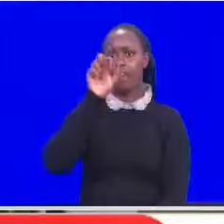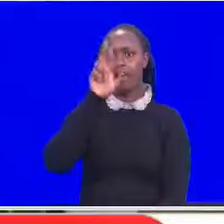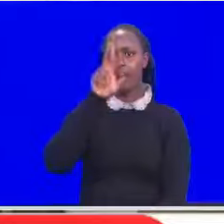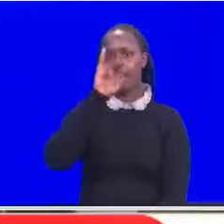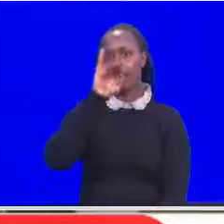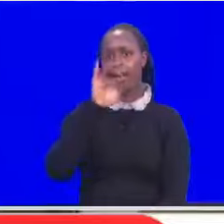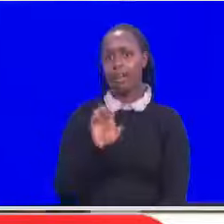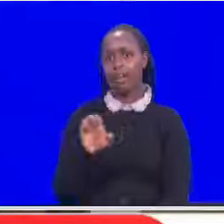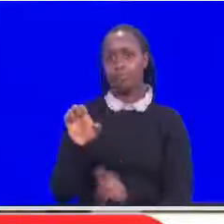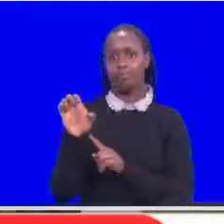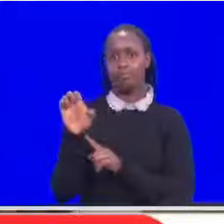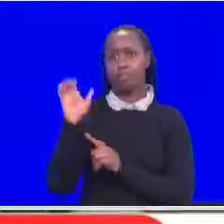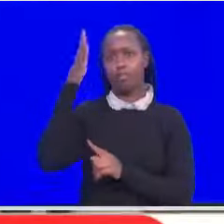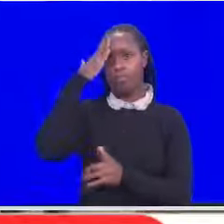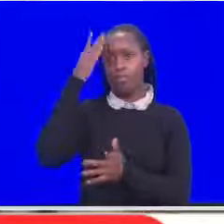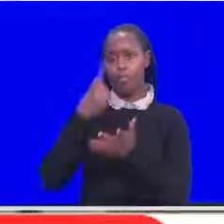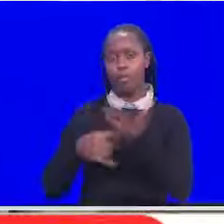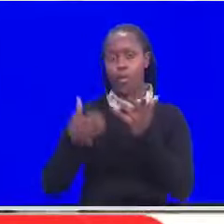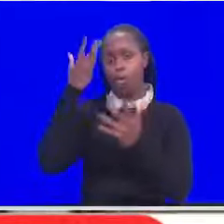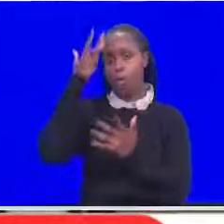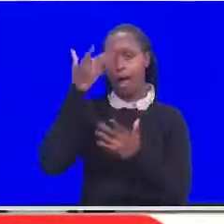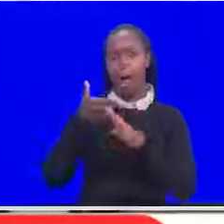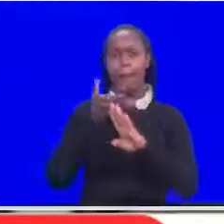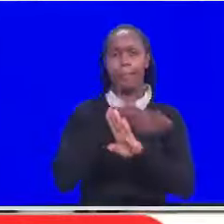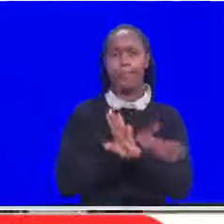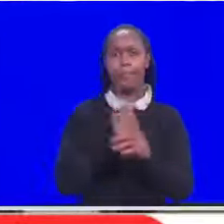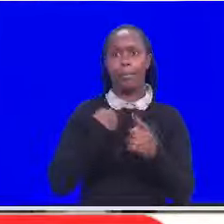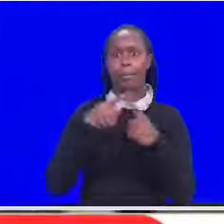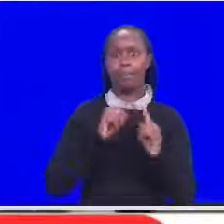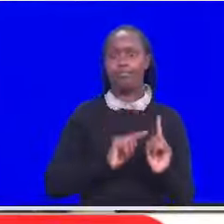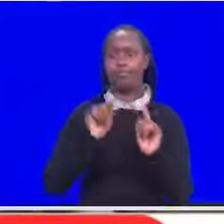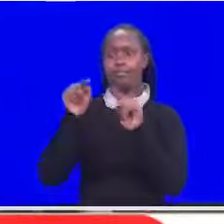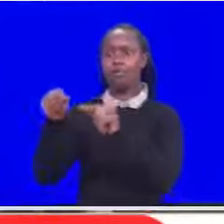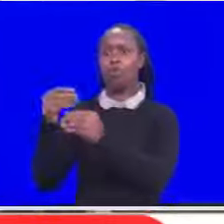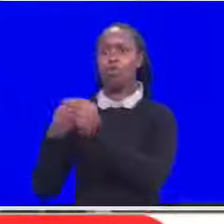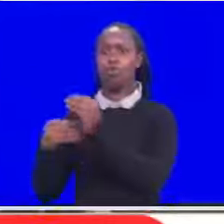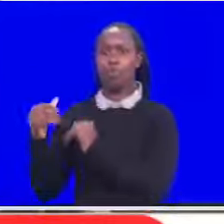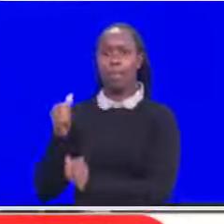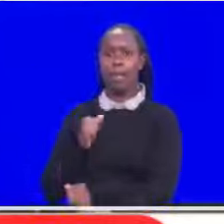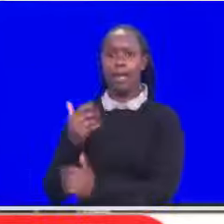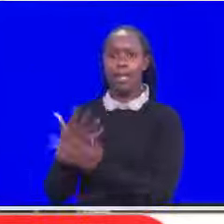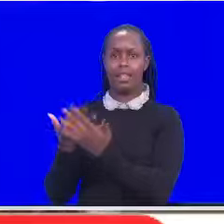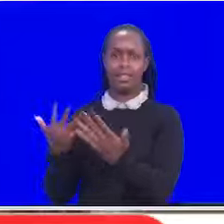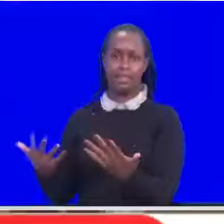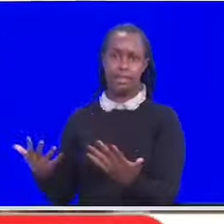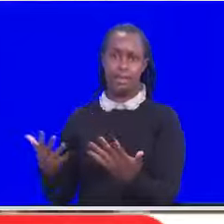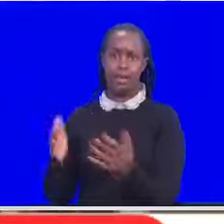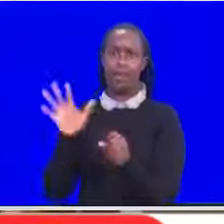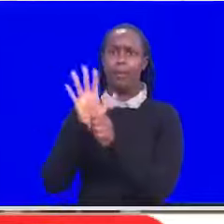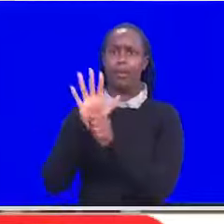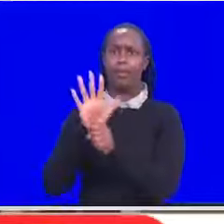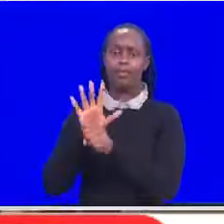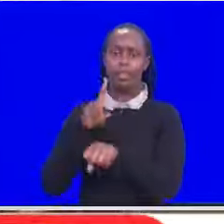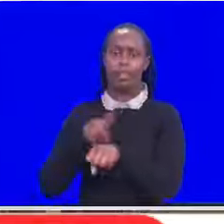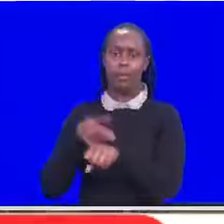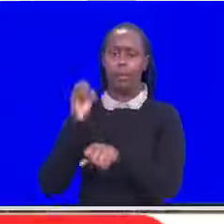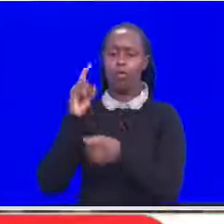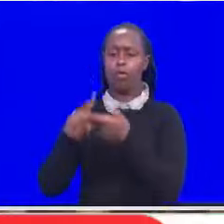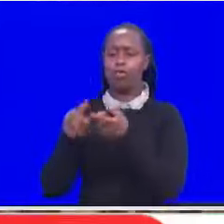Nimewahi enda kubai indomil kwake, like most of the times alikuwa anauza the parts of